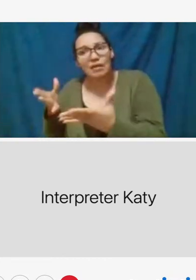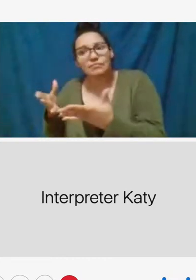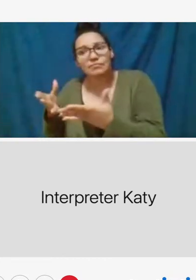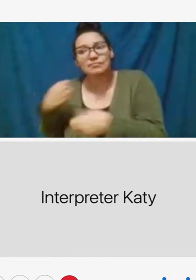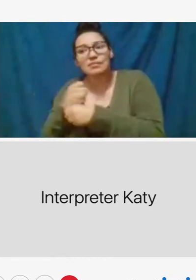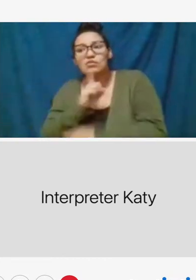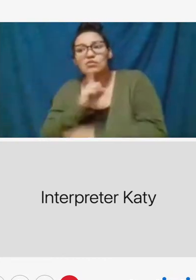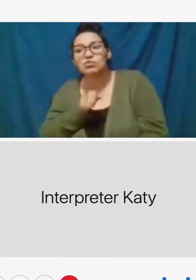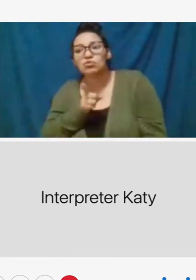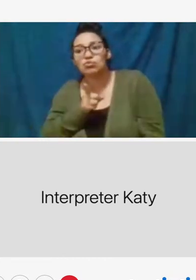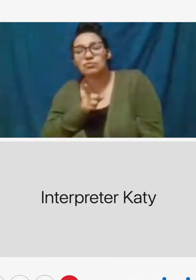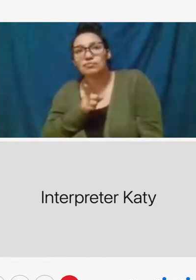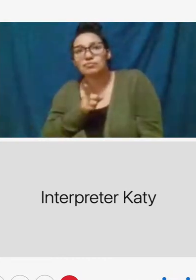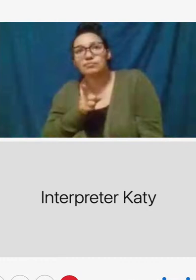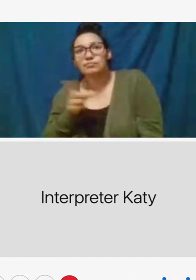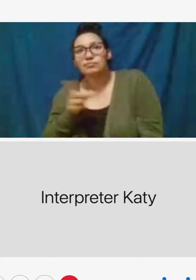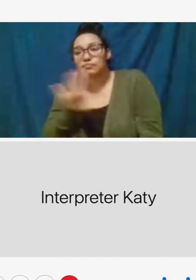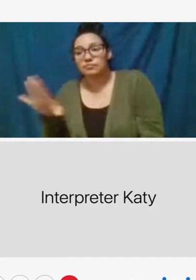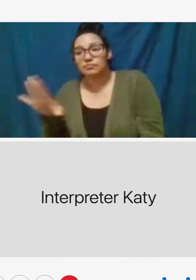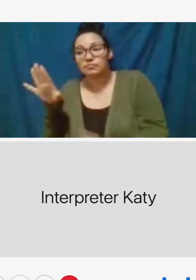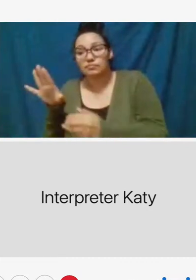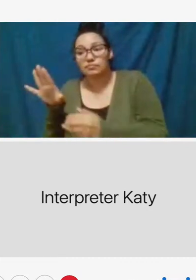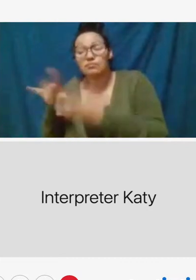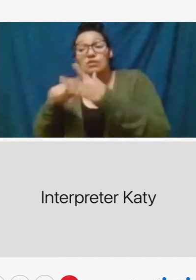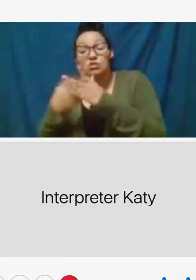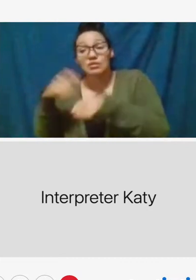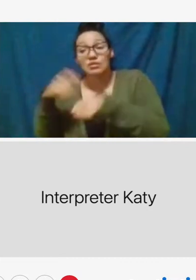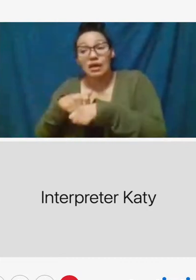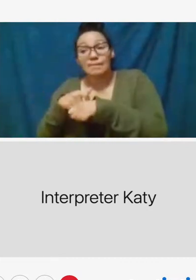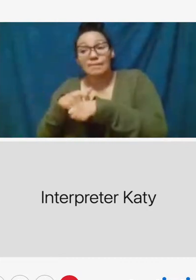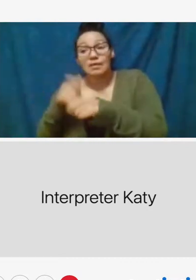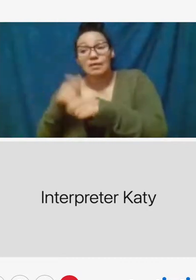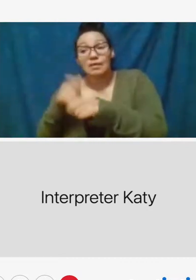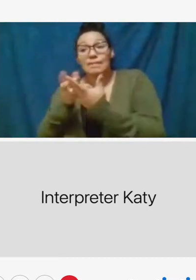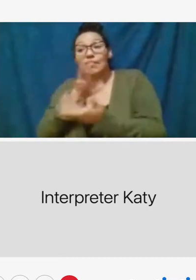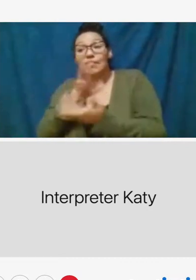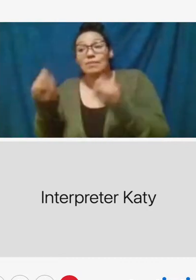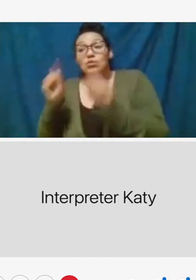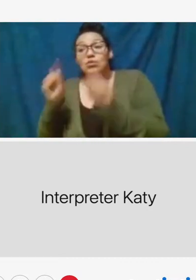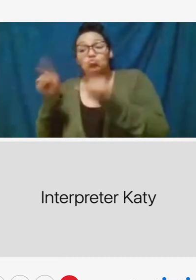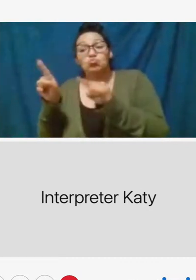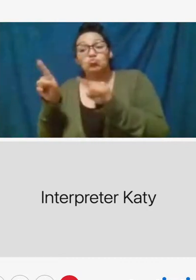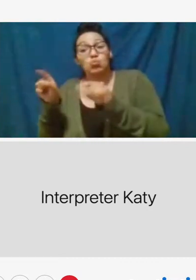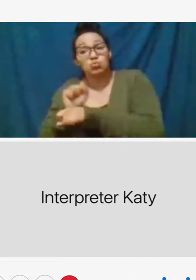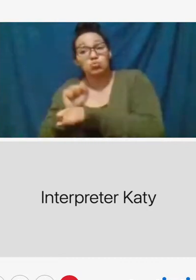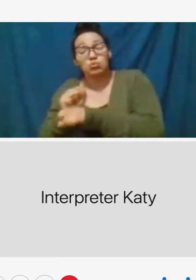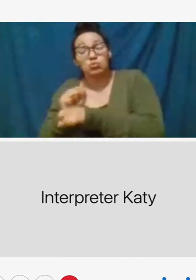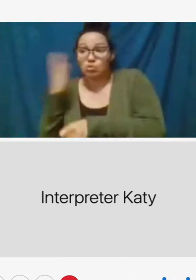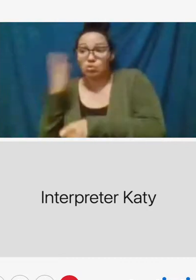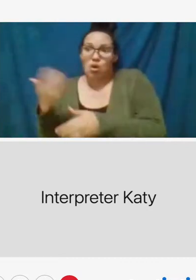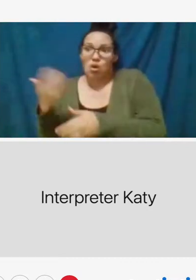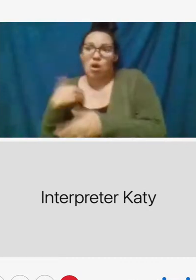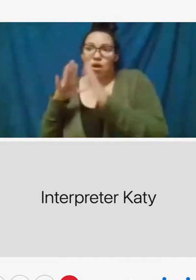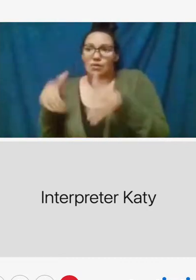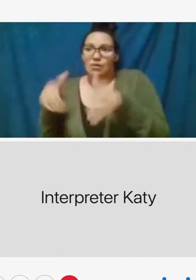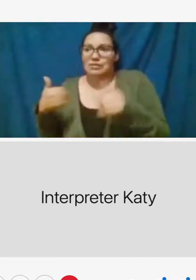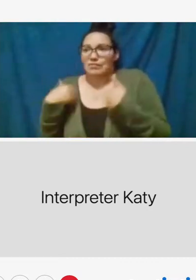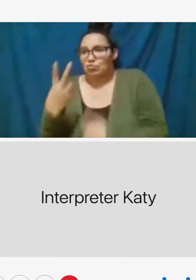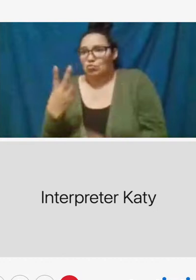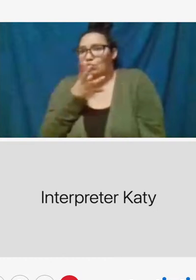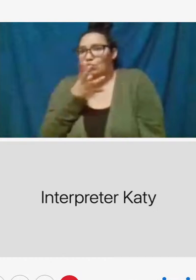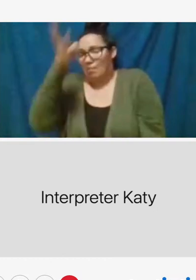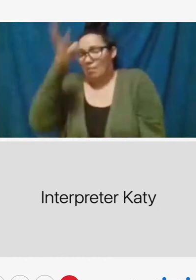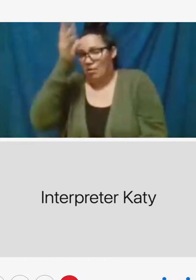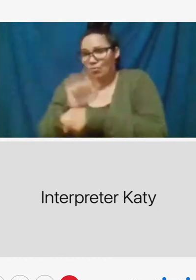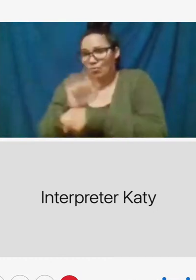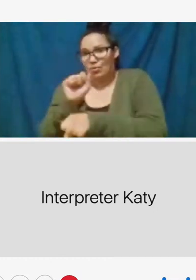time coincides with their ability to get to work is a big one because we have you know our households are too parent working households often times and